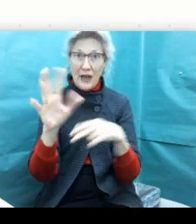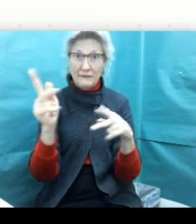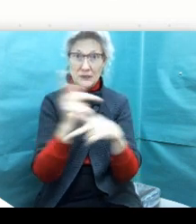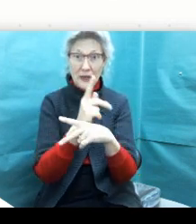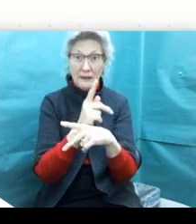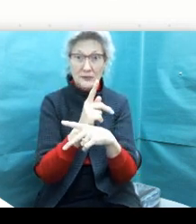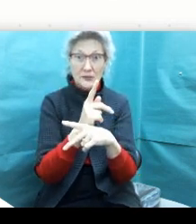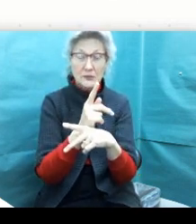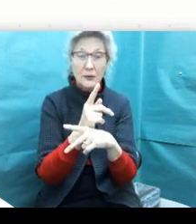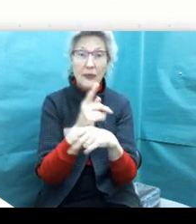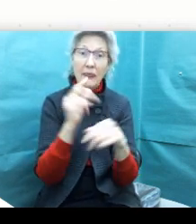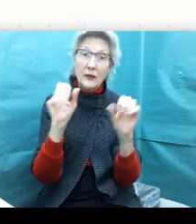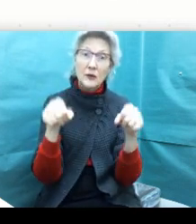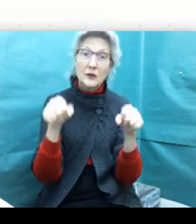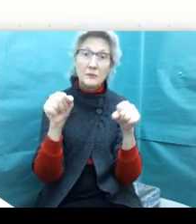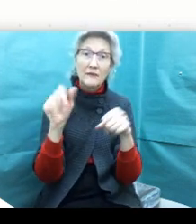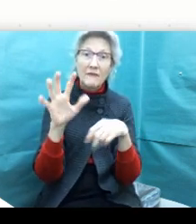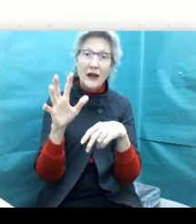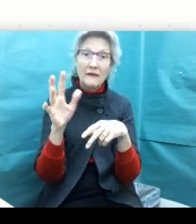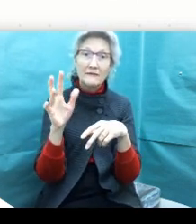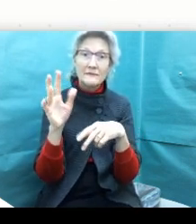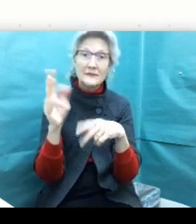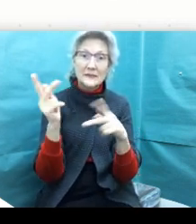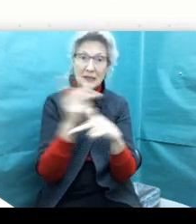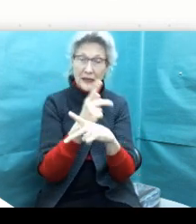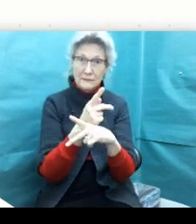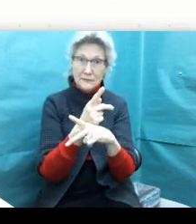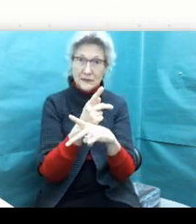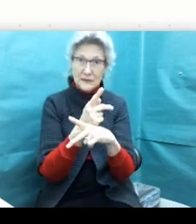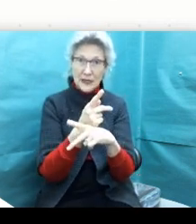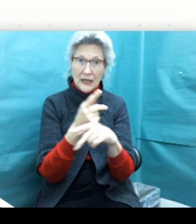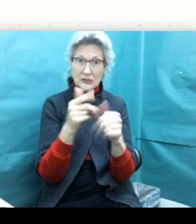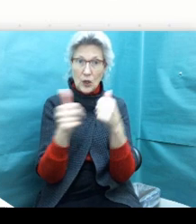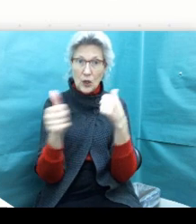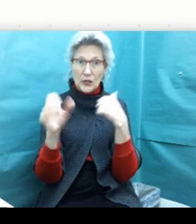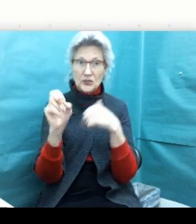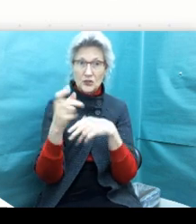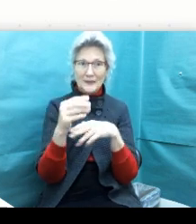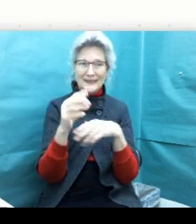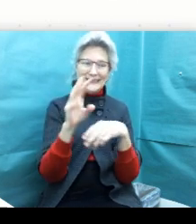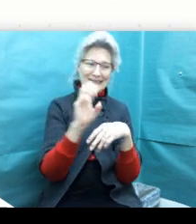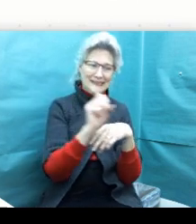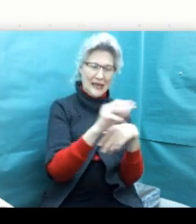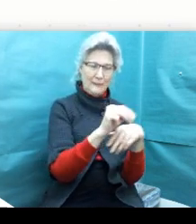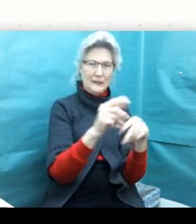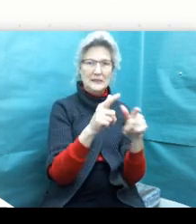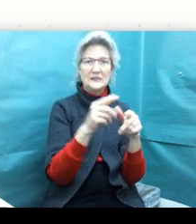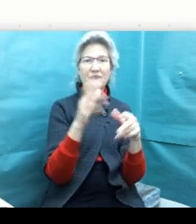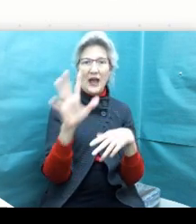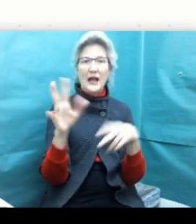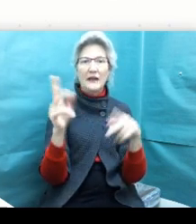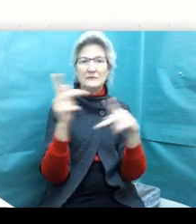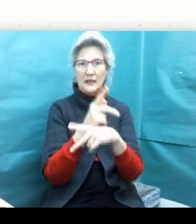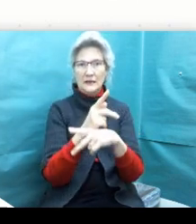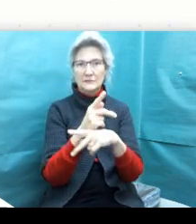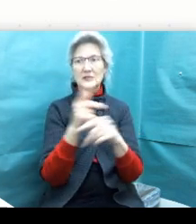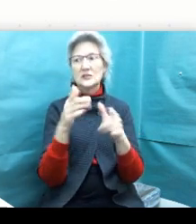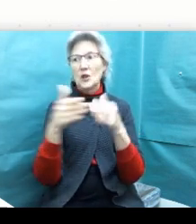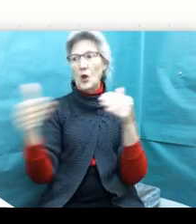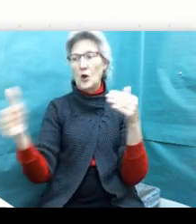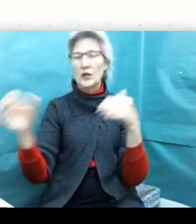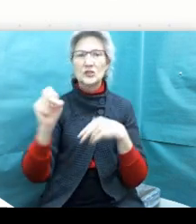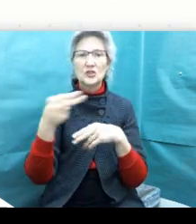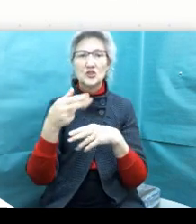times. Well, that could be 5 times as long as Sherman, right? Sam could be 5 times as long as Sherman, who's 1 1/4